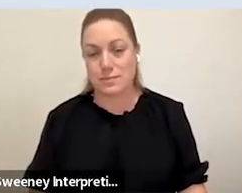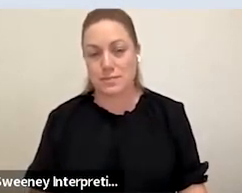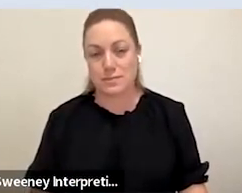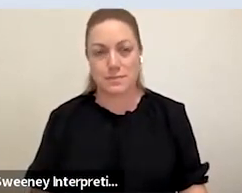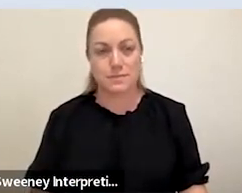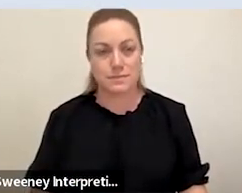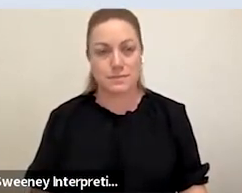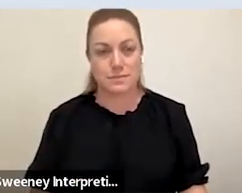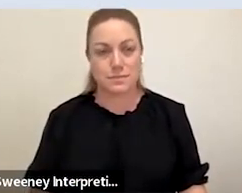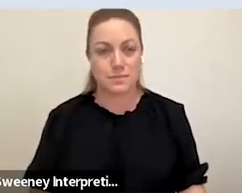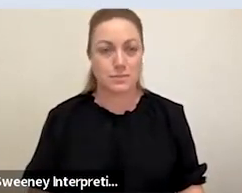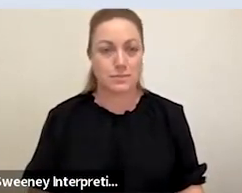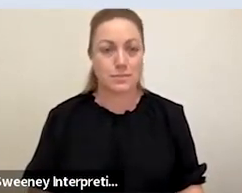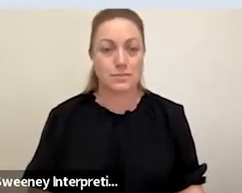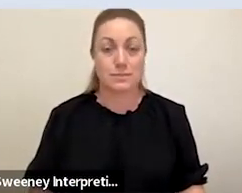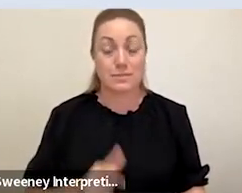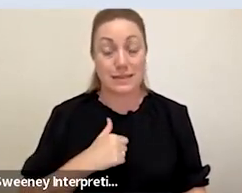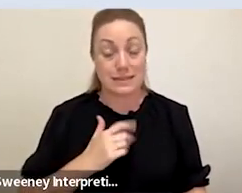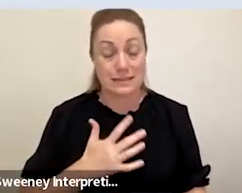And it's interesting that